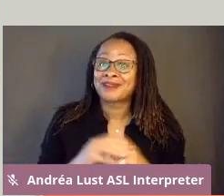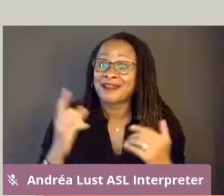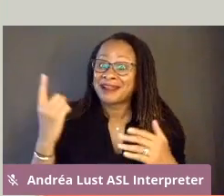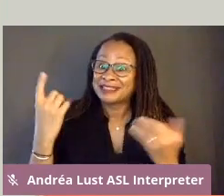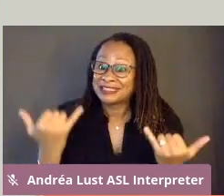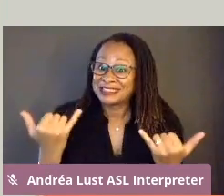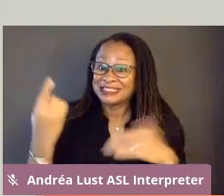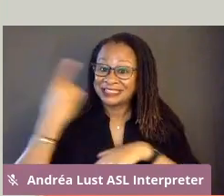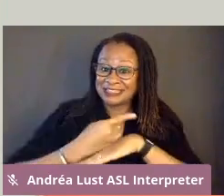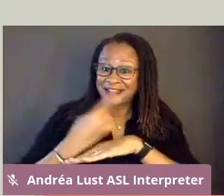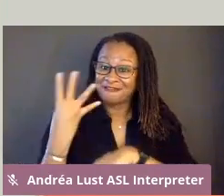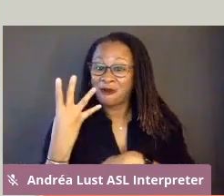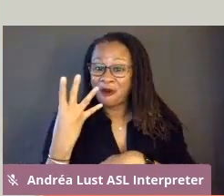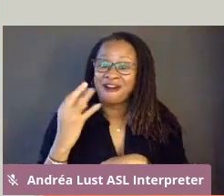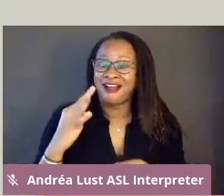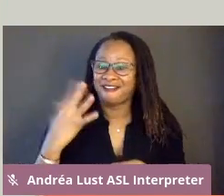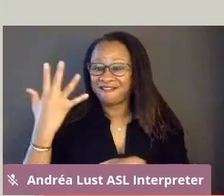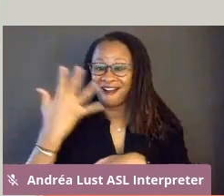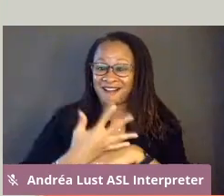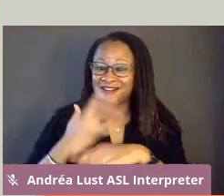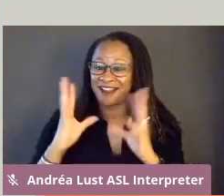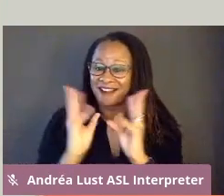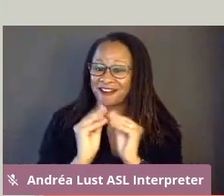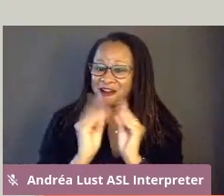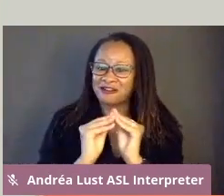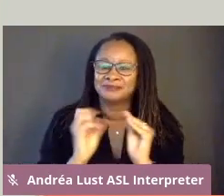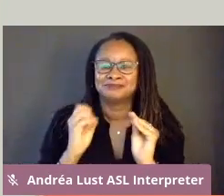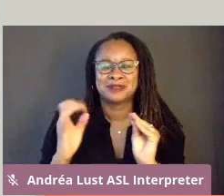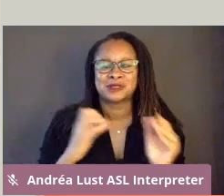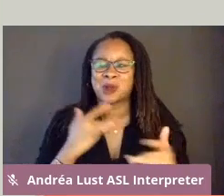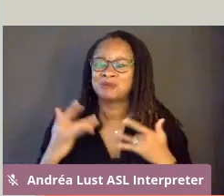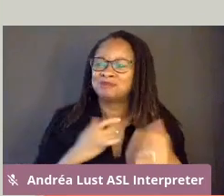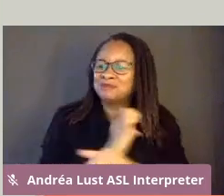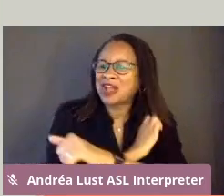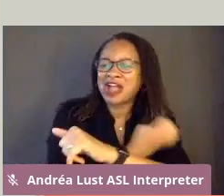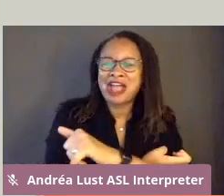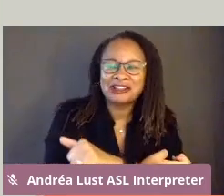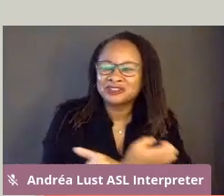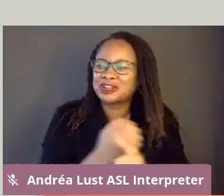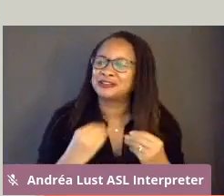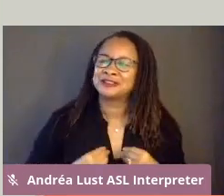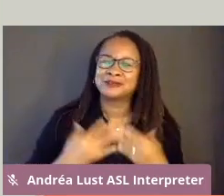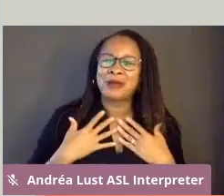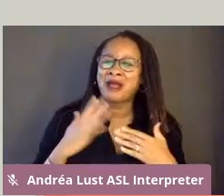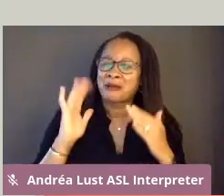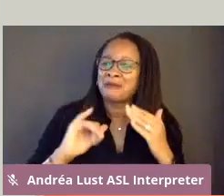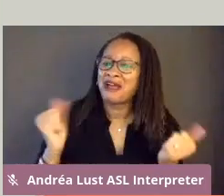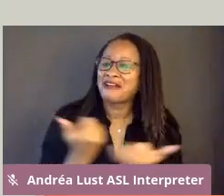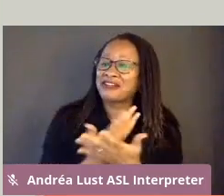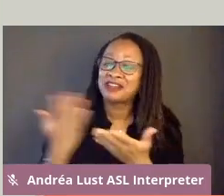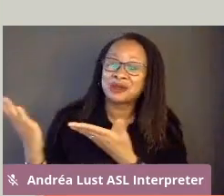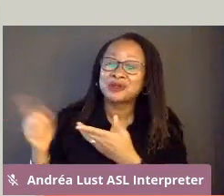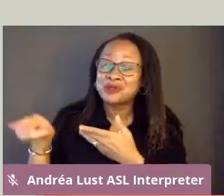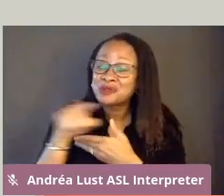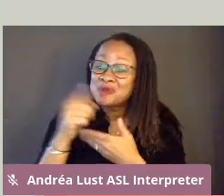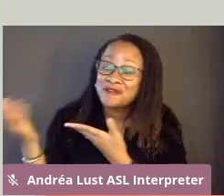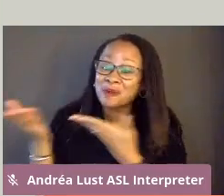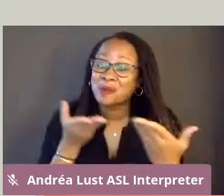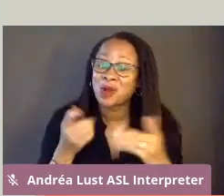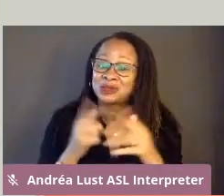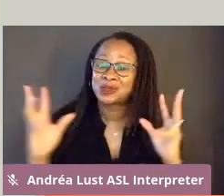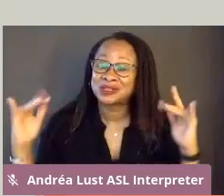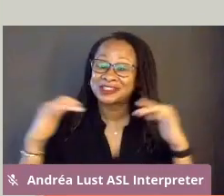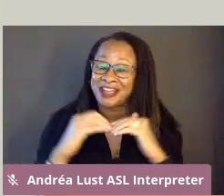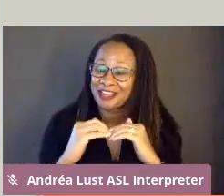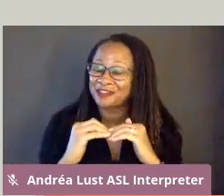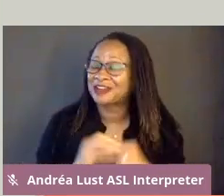the five-day conference and have been so energized and inspired by all that you have been bringing to this gathering. Thank